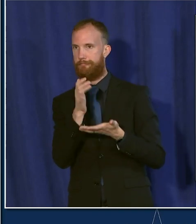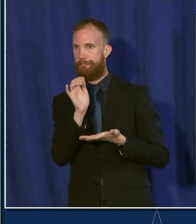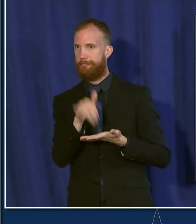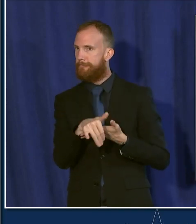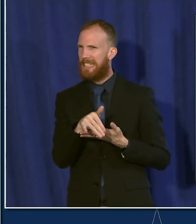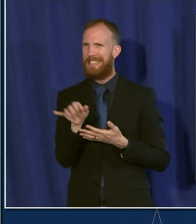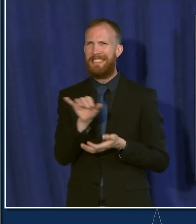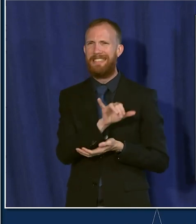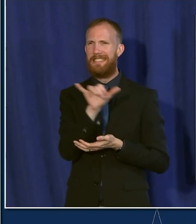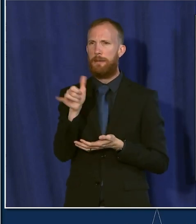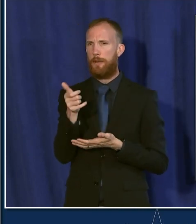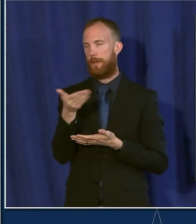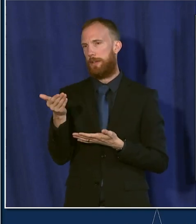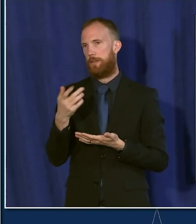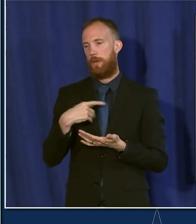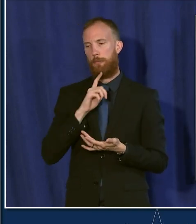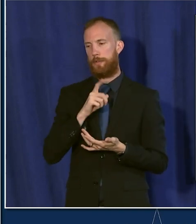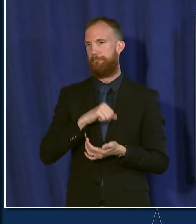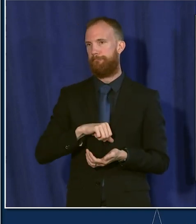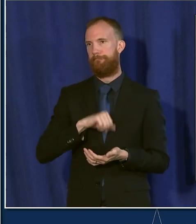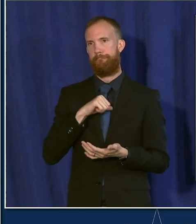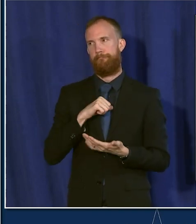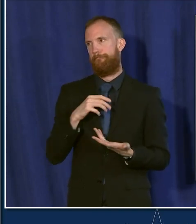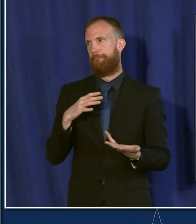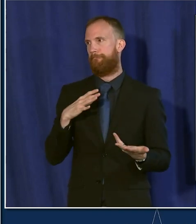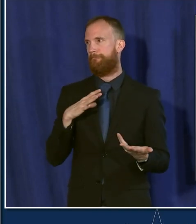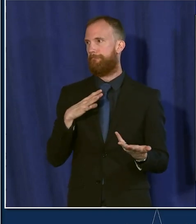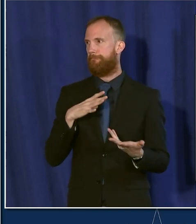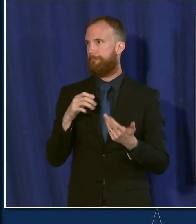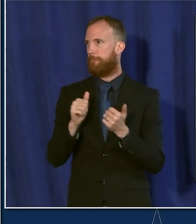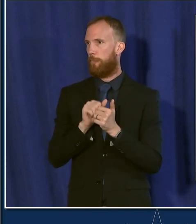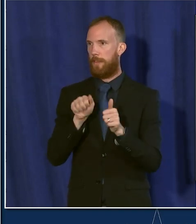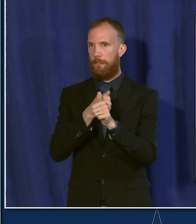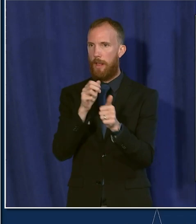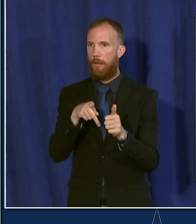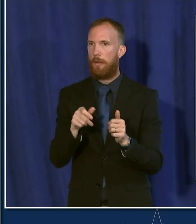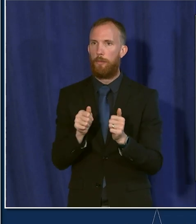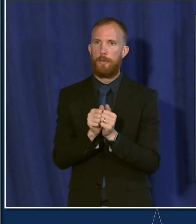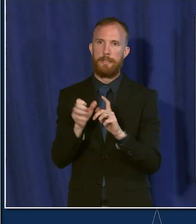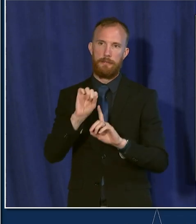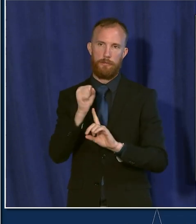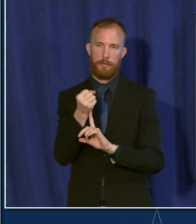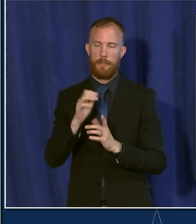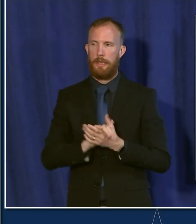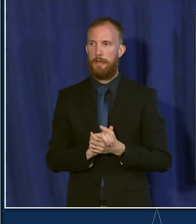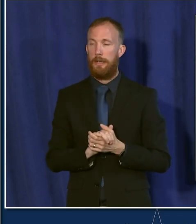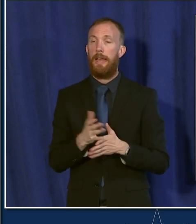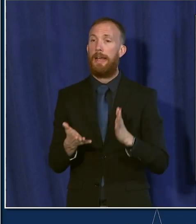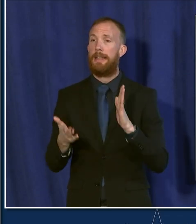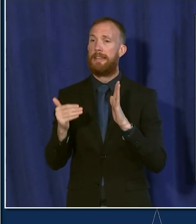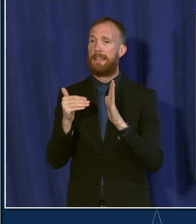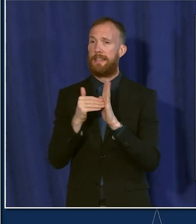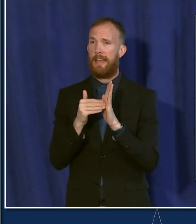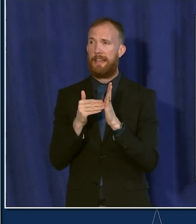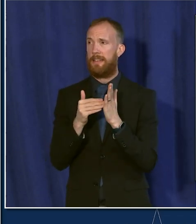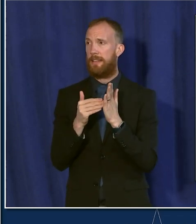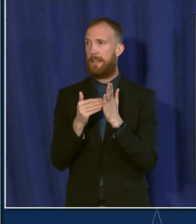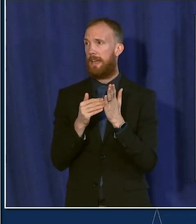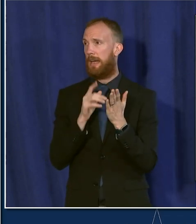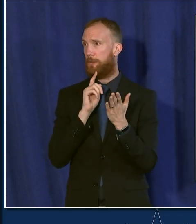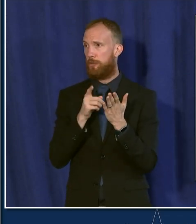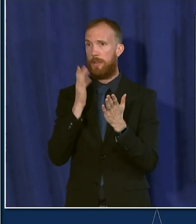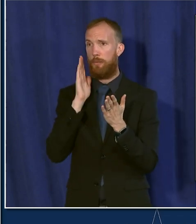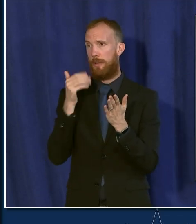confident in our ability to follow up with cases. And again, with this number, I expect there will be some